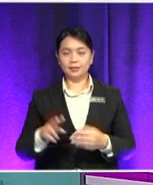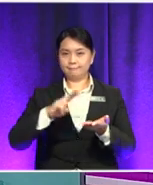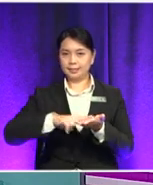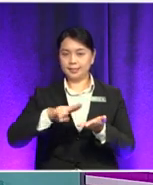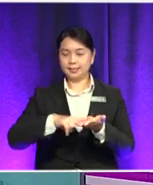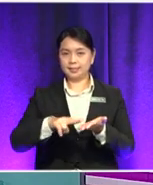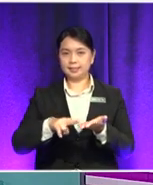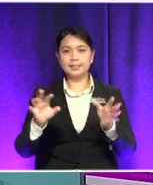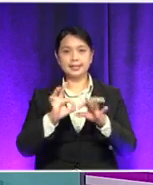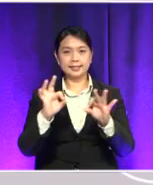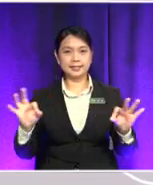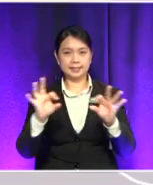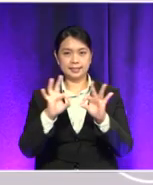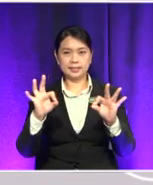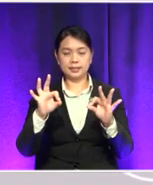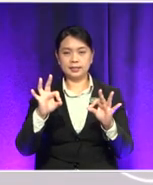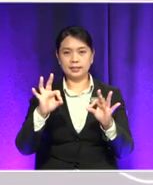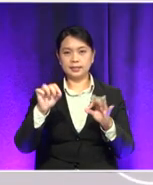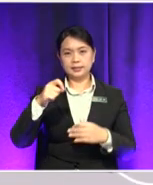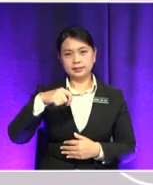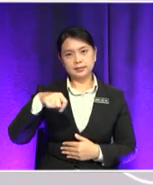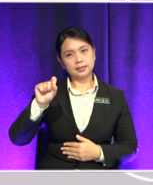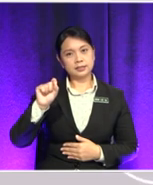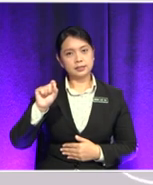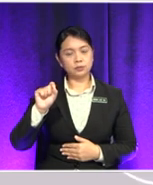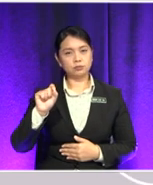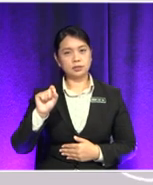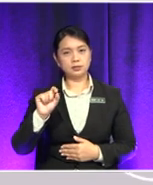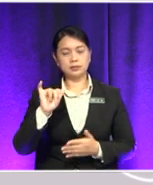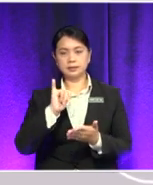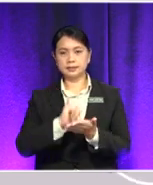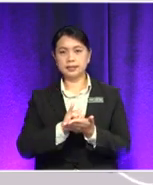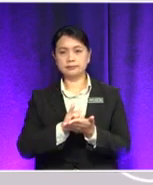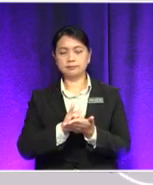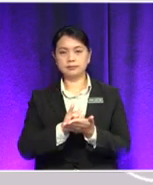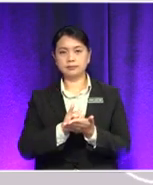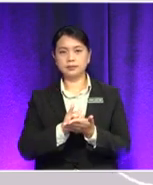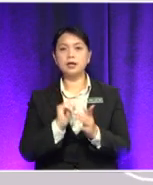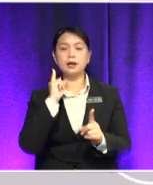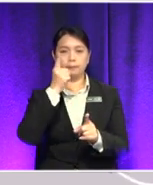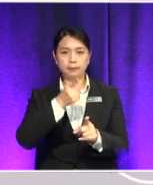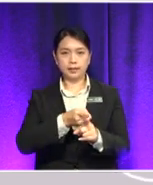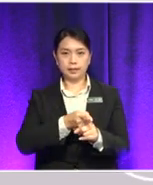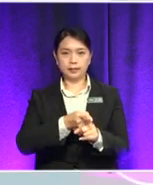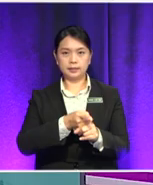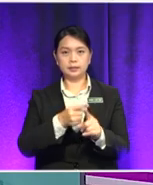sentences. Take the ones that apply to the letter. Okay, just now, we already,